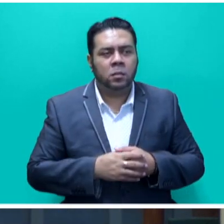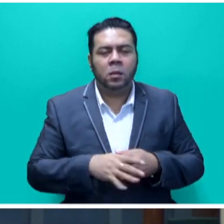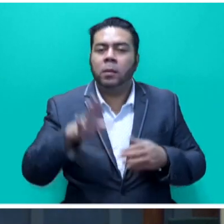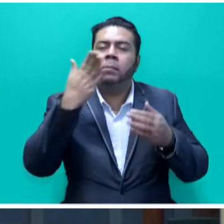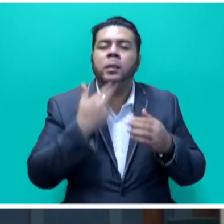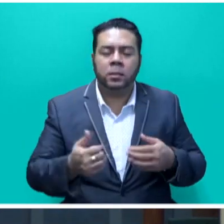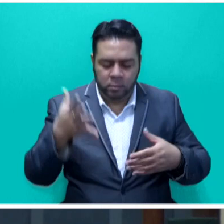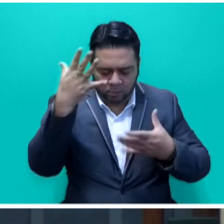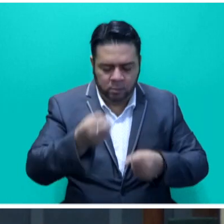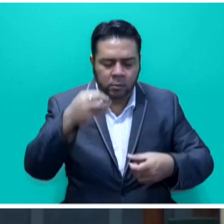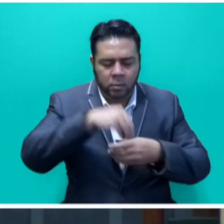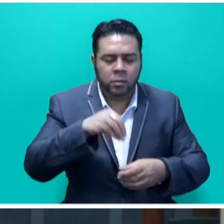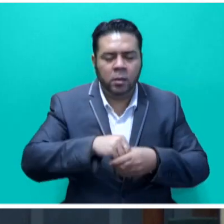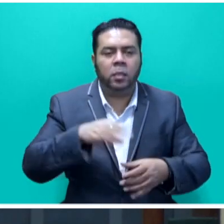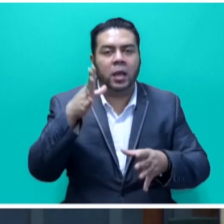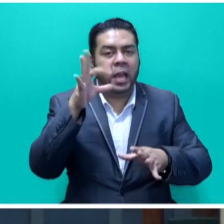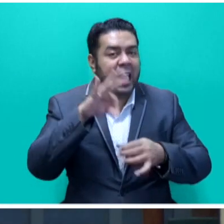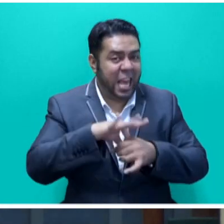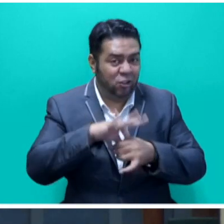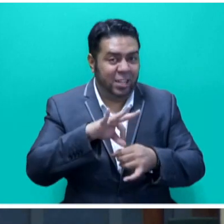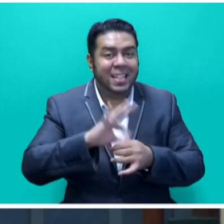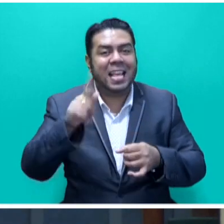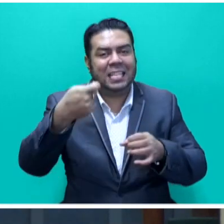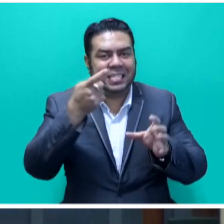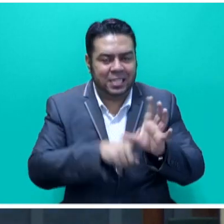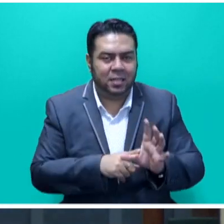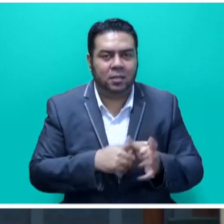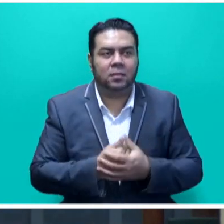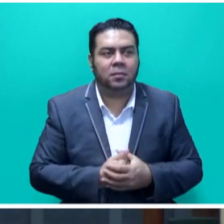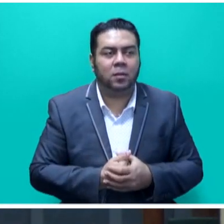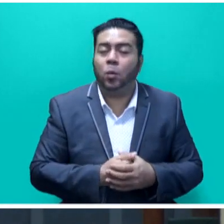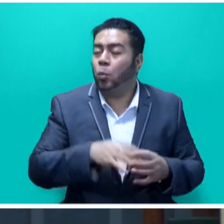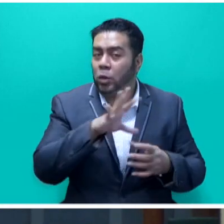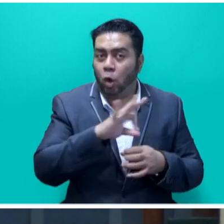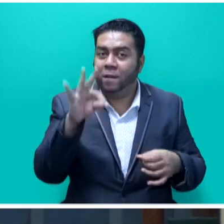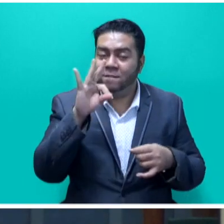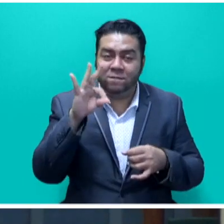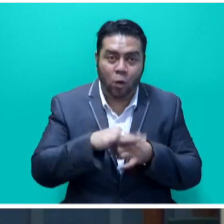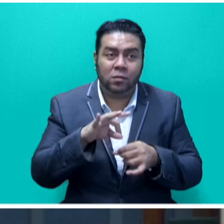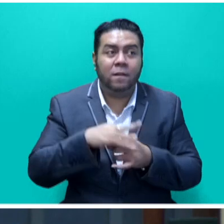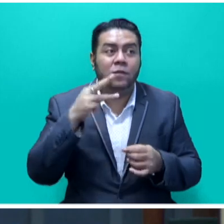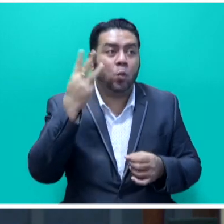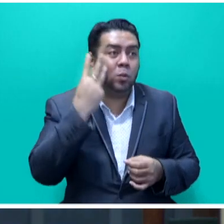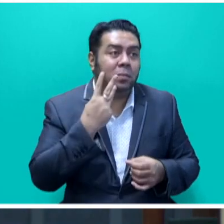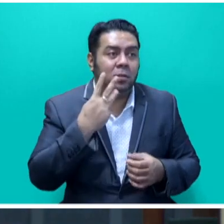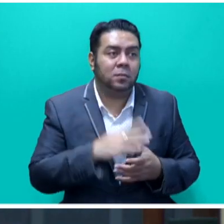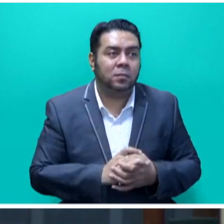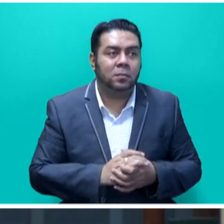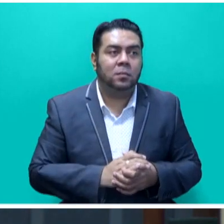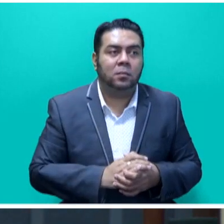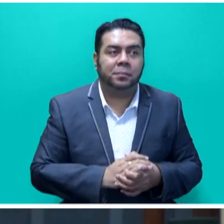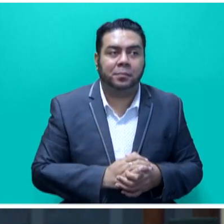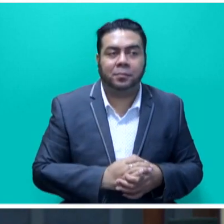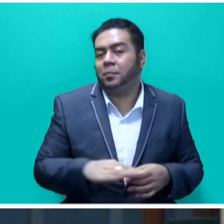take part in the coming elections. And of course, I must say, if we don't vote for women, then women will never make it